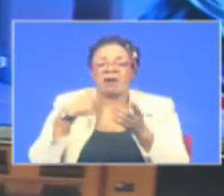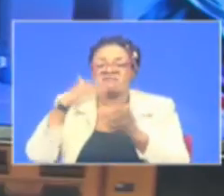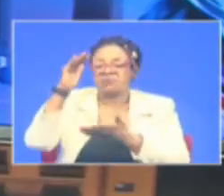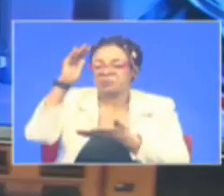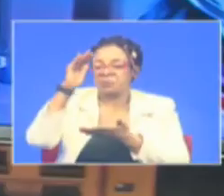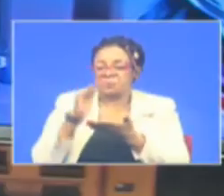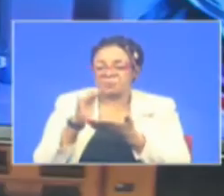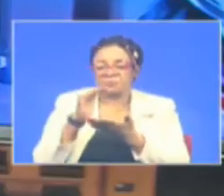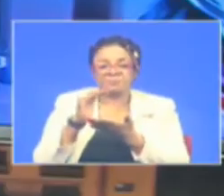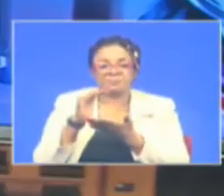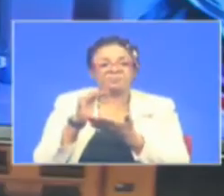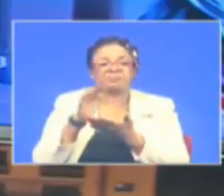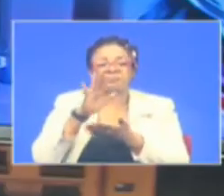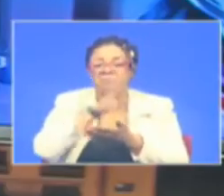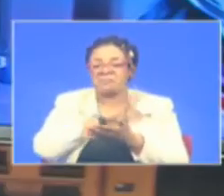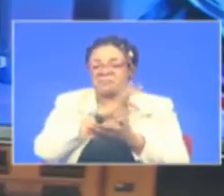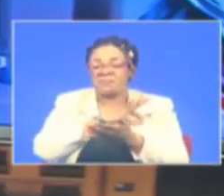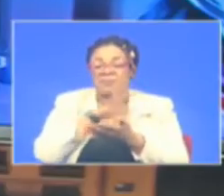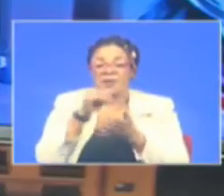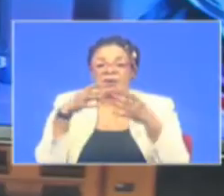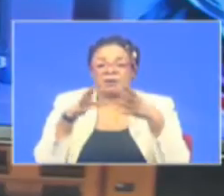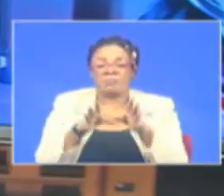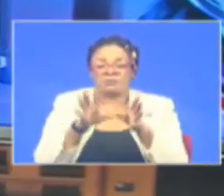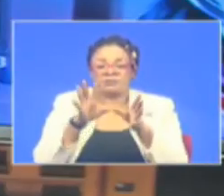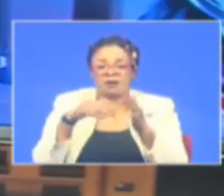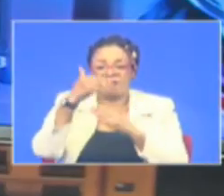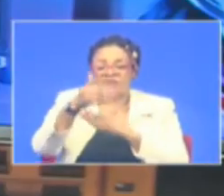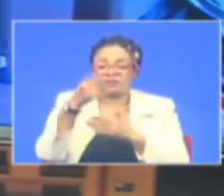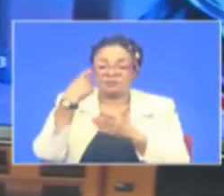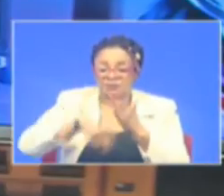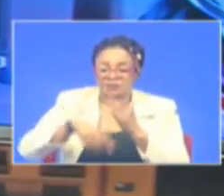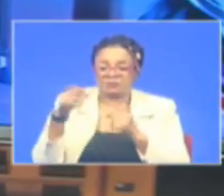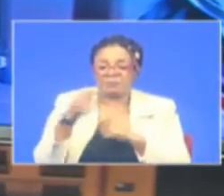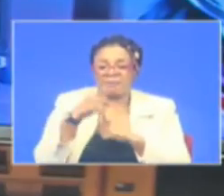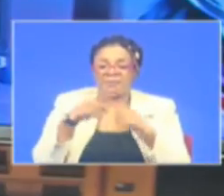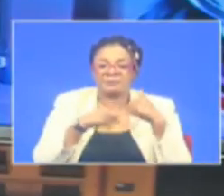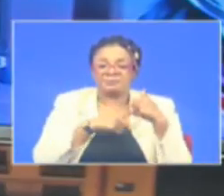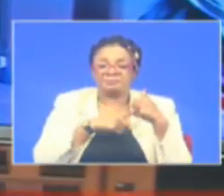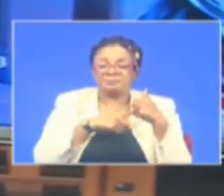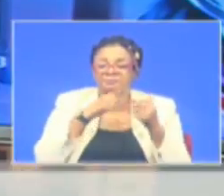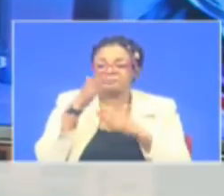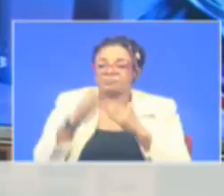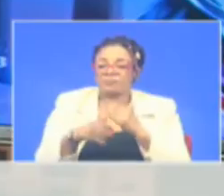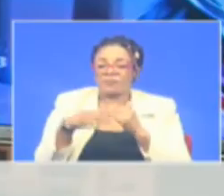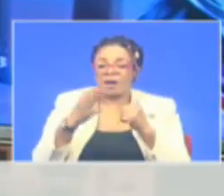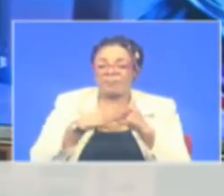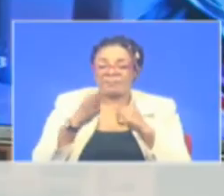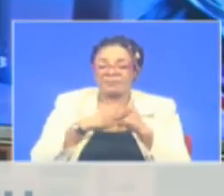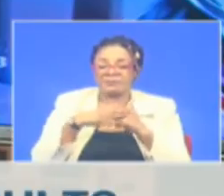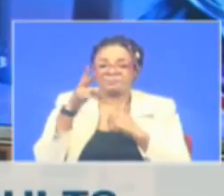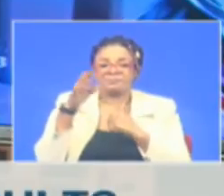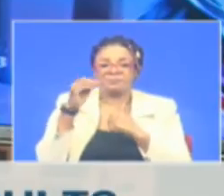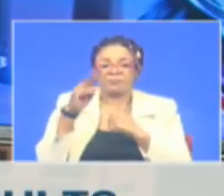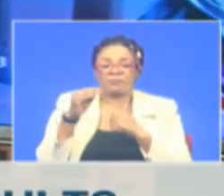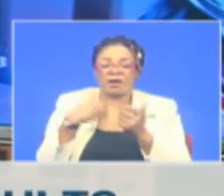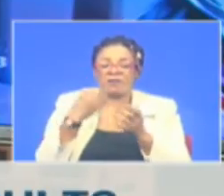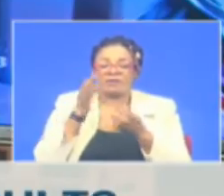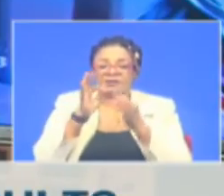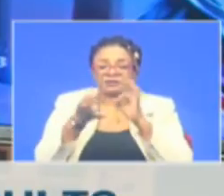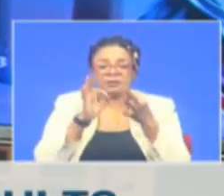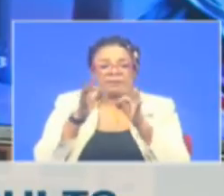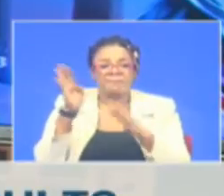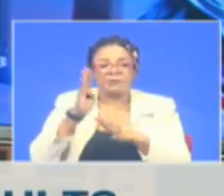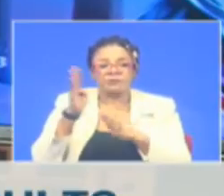its net earnings, with the company's profit after tax for the 6 months ended September 2020 standing at 33 billion shillings compared to